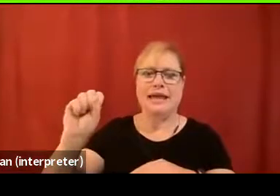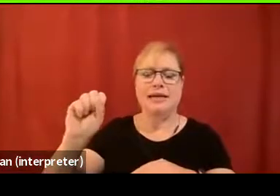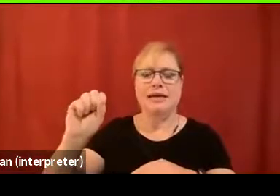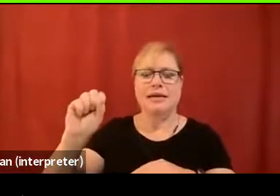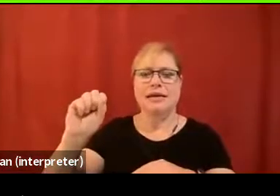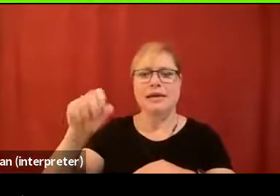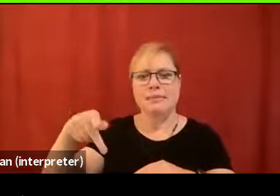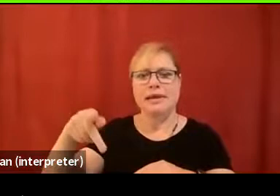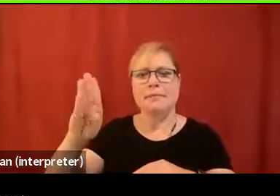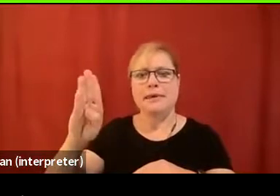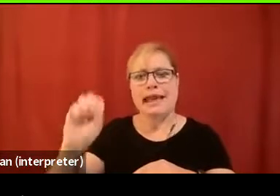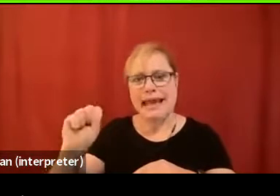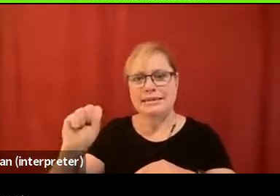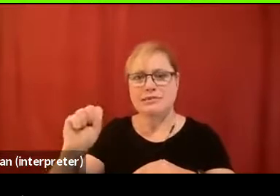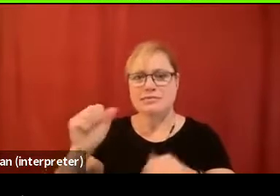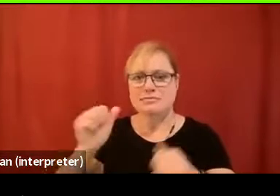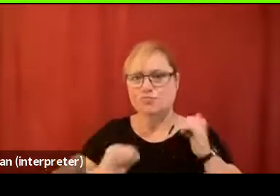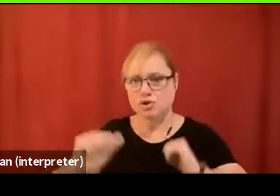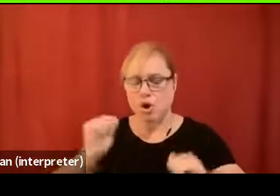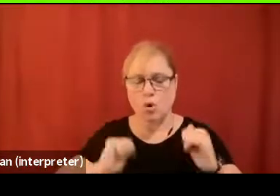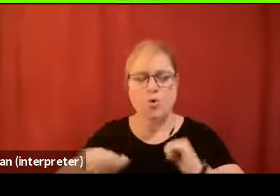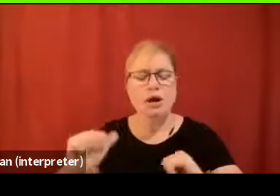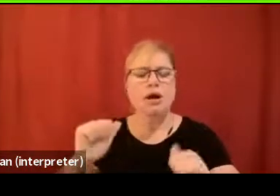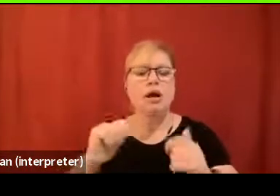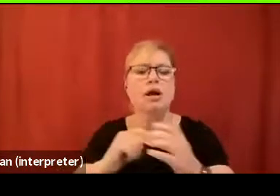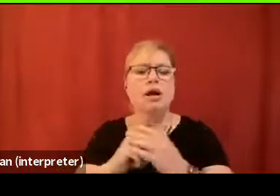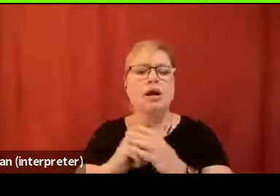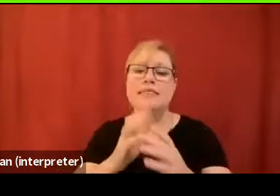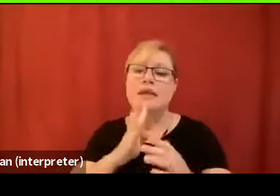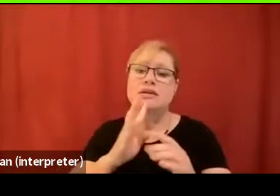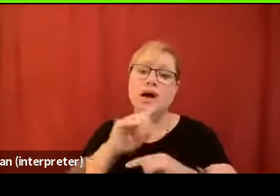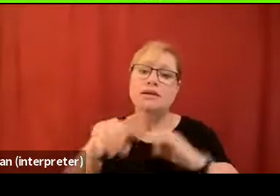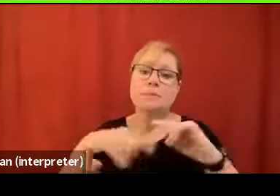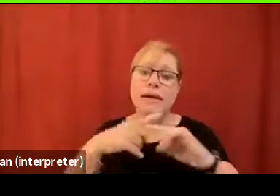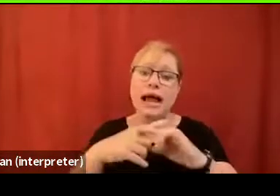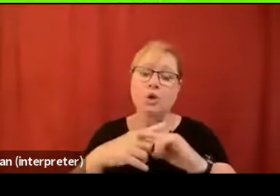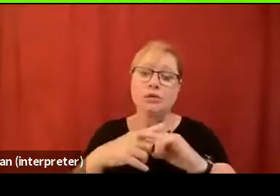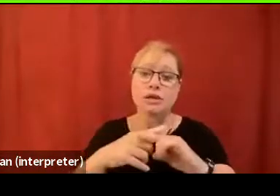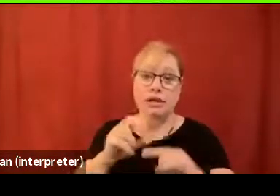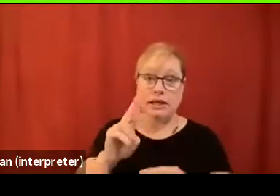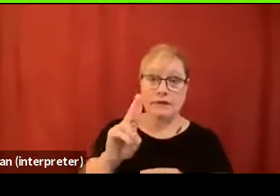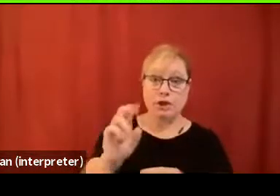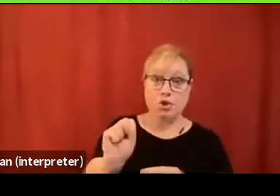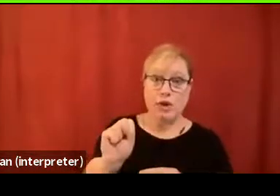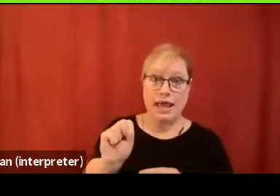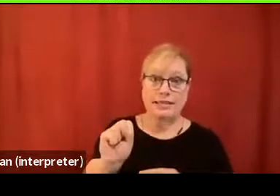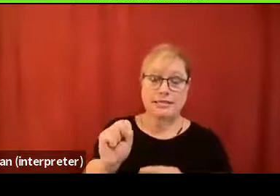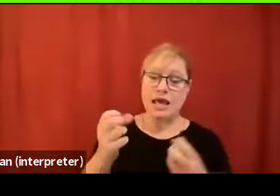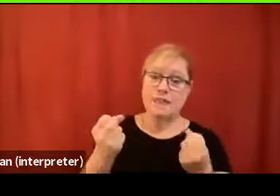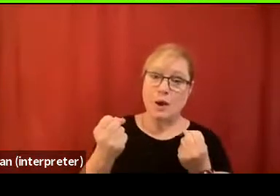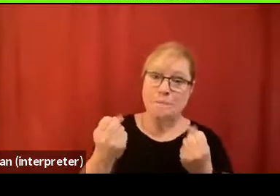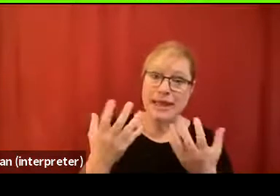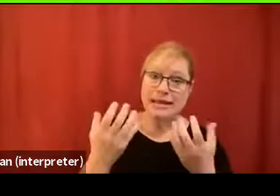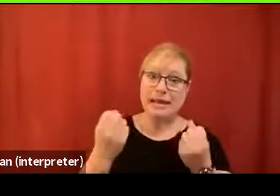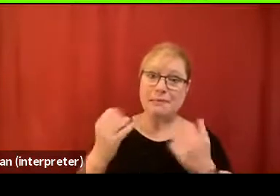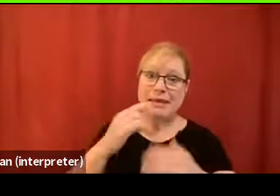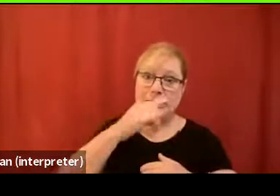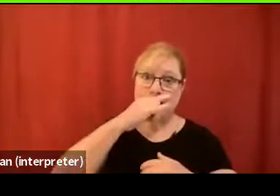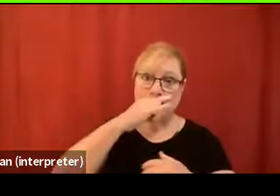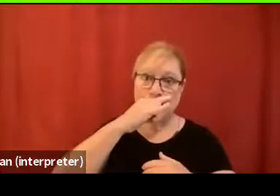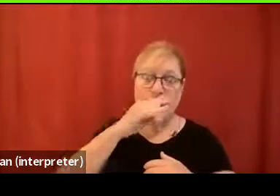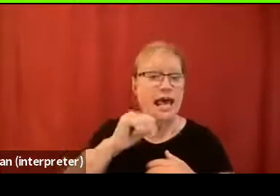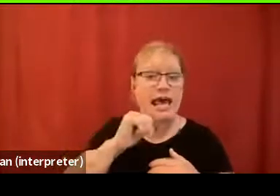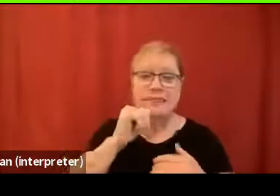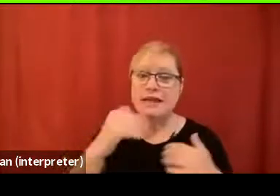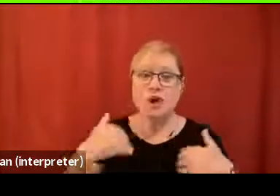that, that talked about how even in the United States, there are many, many children that don't have access